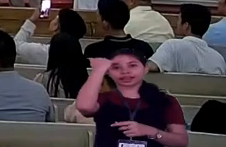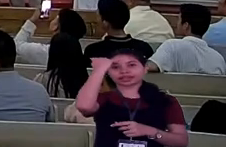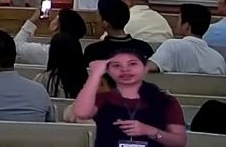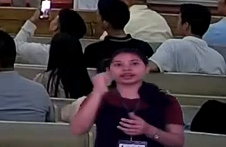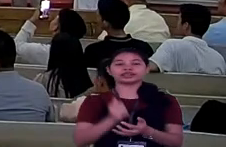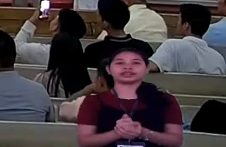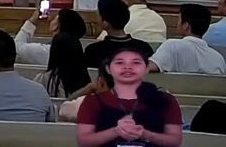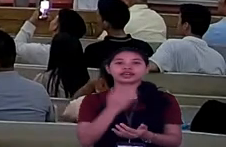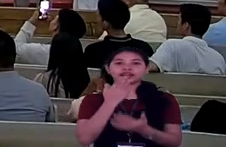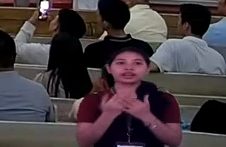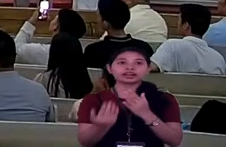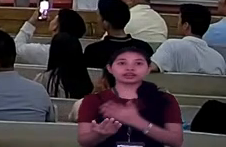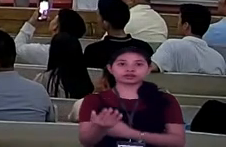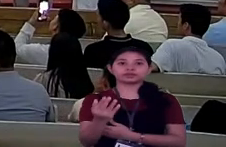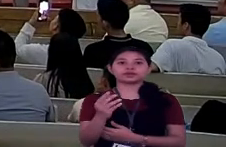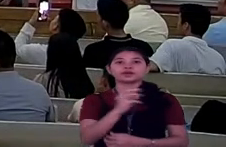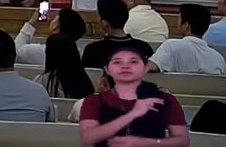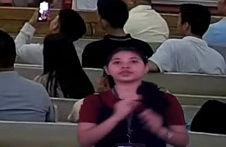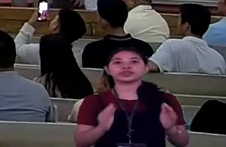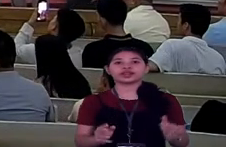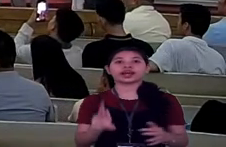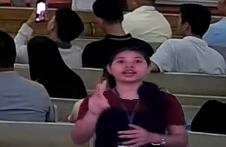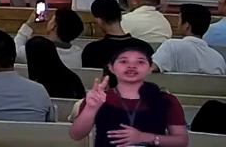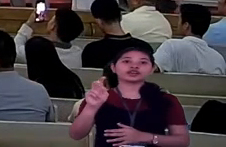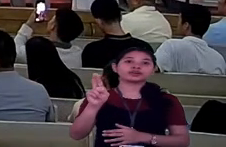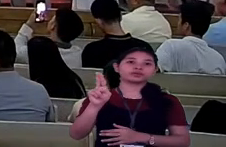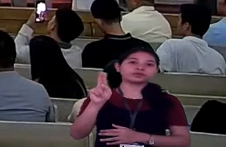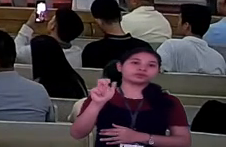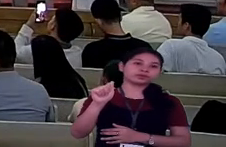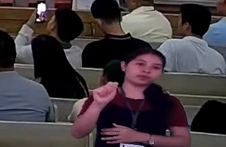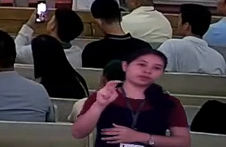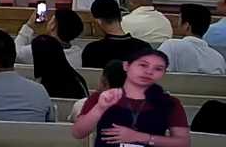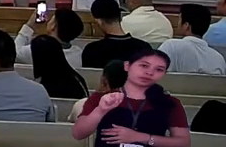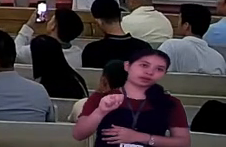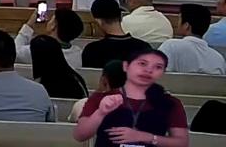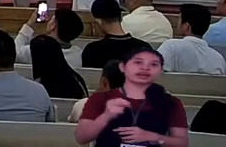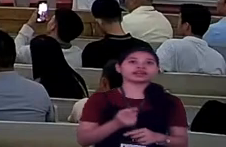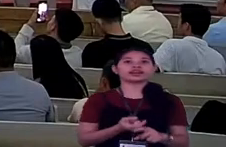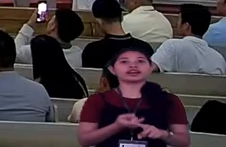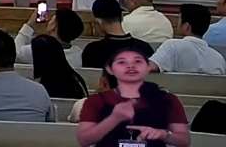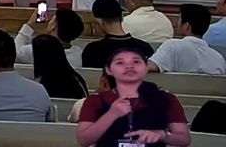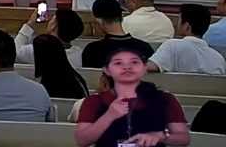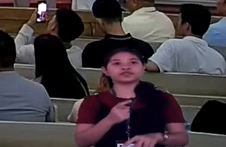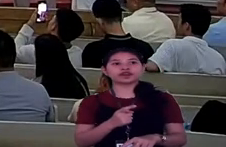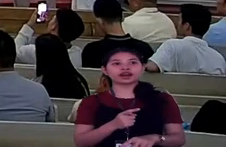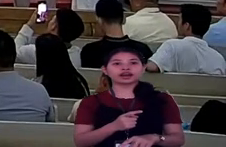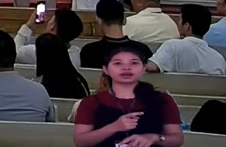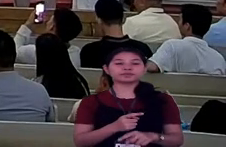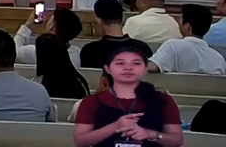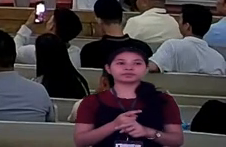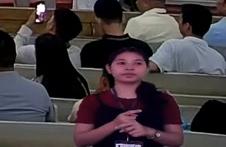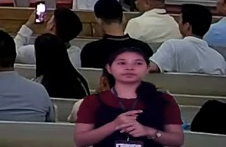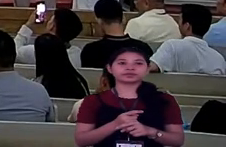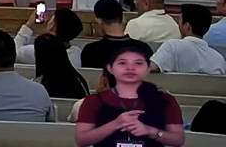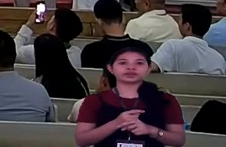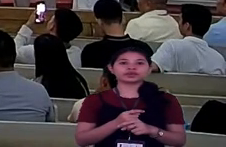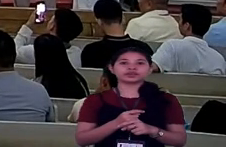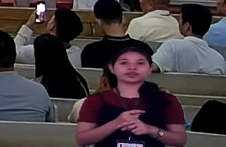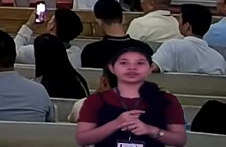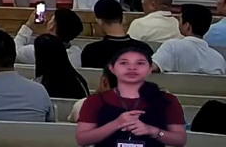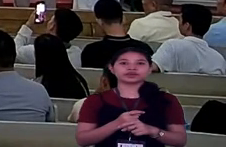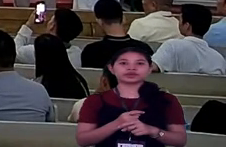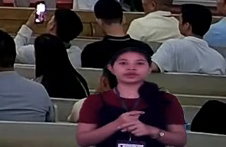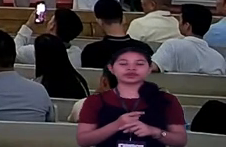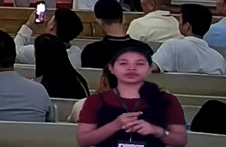My name is Kyle Daniel Kwan from Rulinate Baptist Church under the leadership of my pastor, Pastor Robert Canchisalva. Your